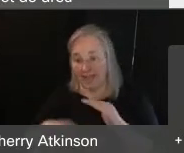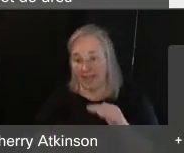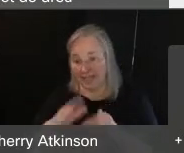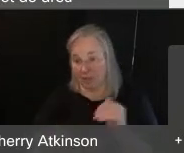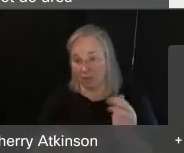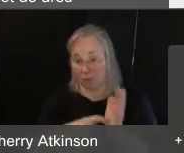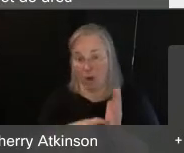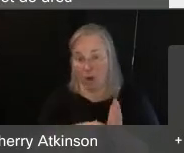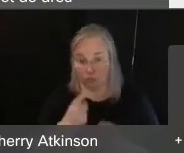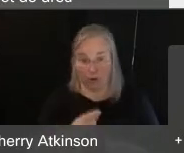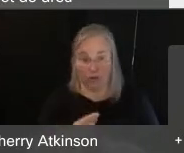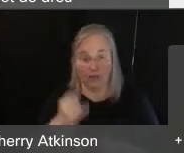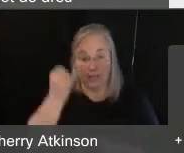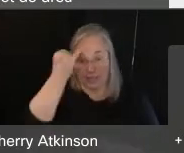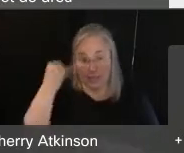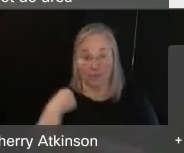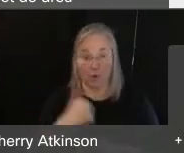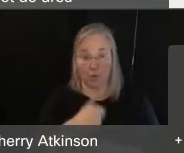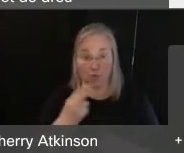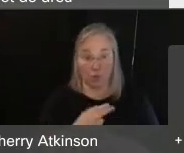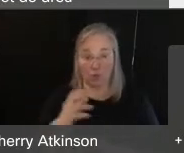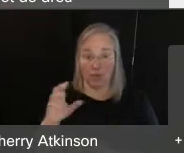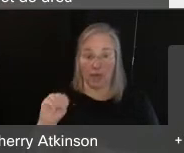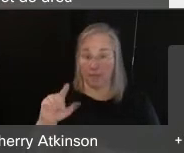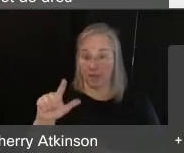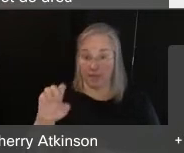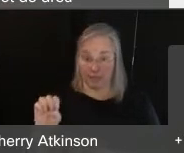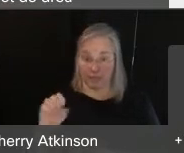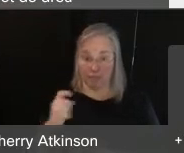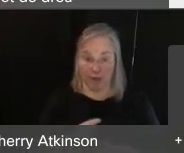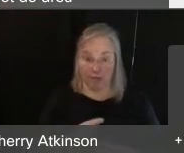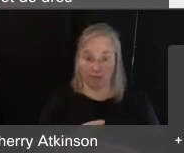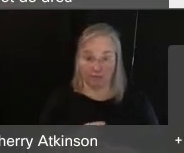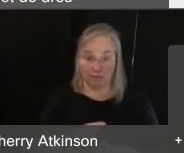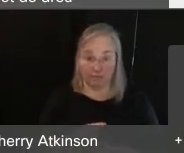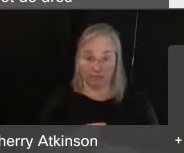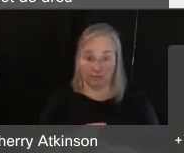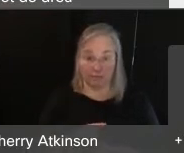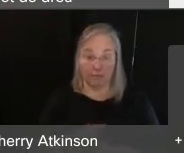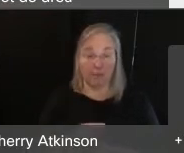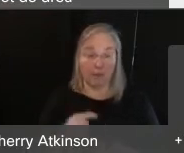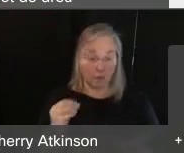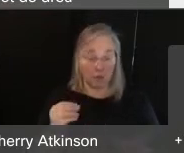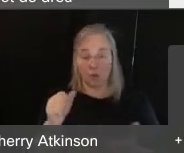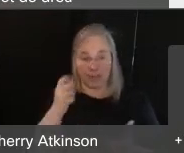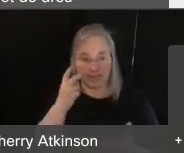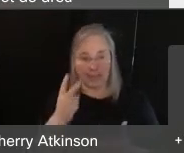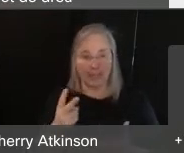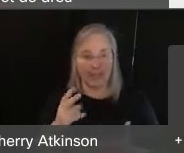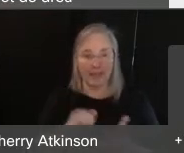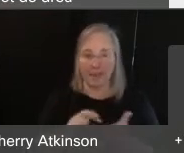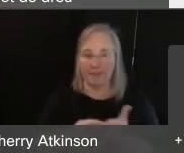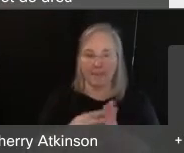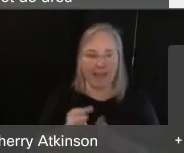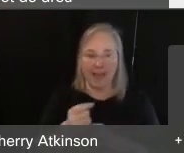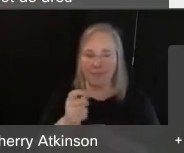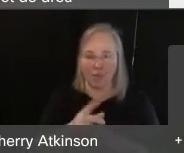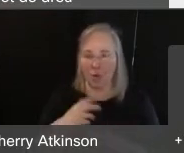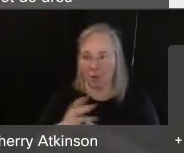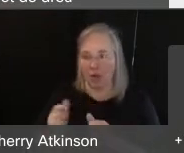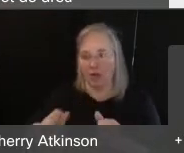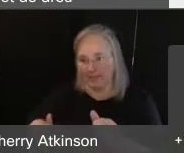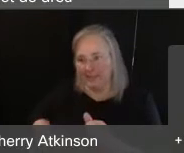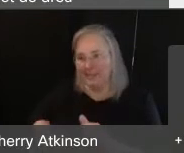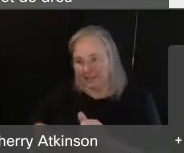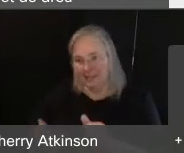If we use the MLE, right? So people. Yep. So you can see that means every year we're catching up. Every year